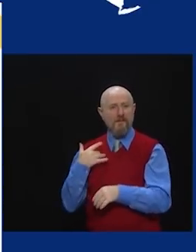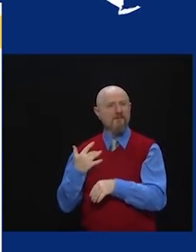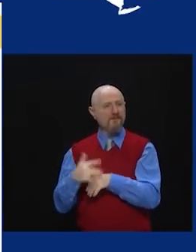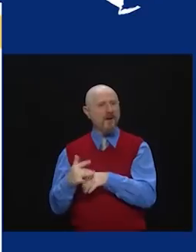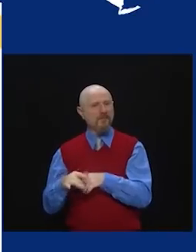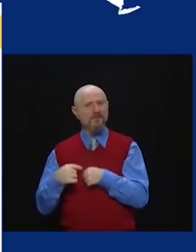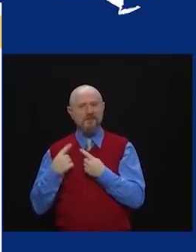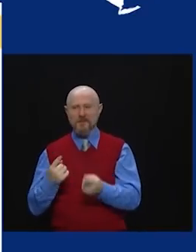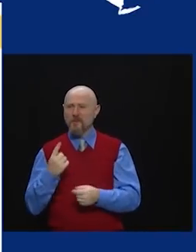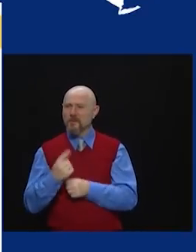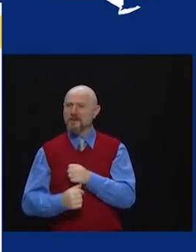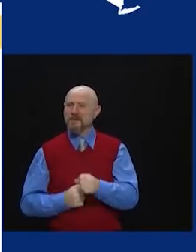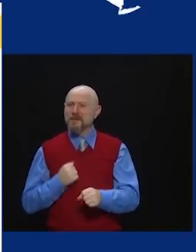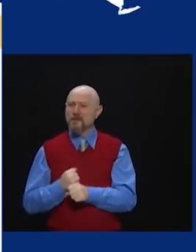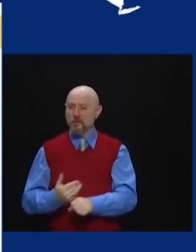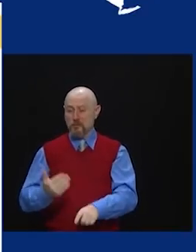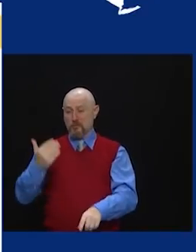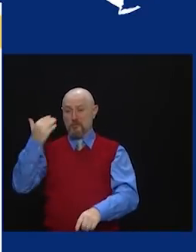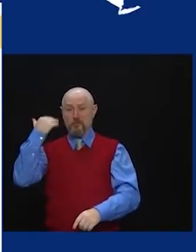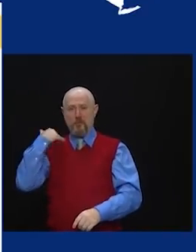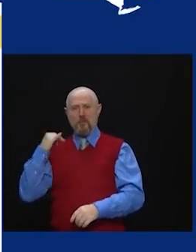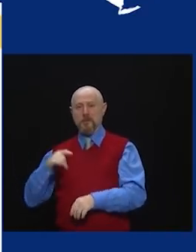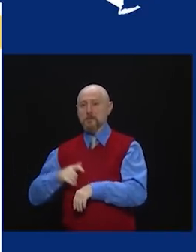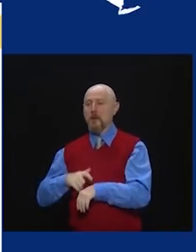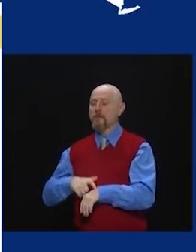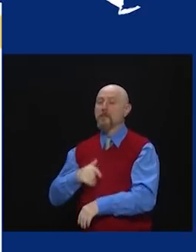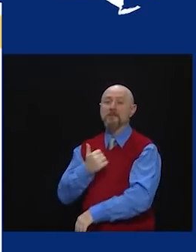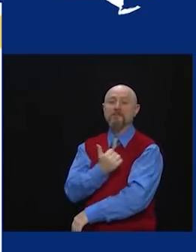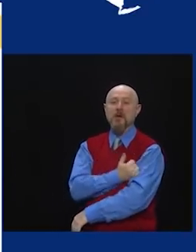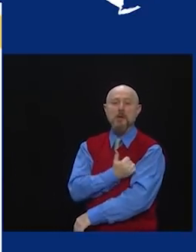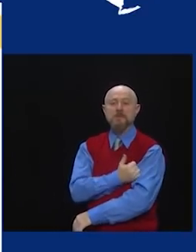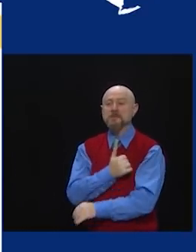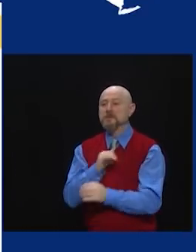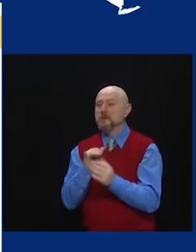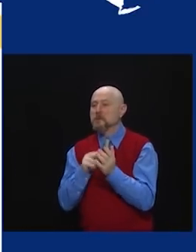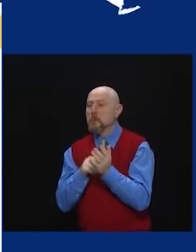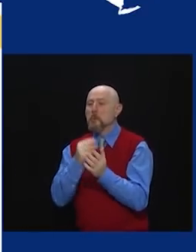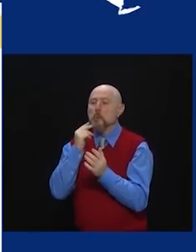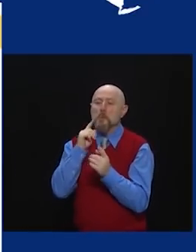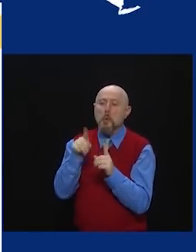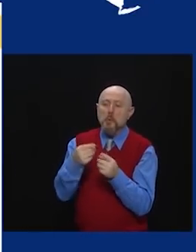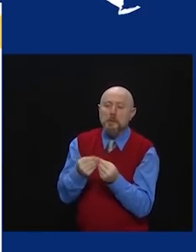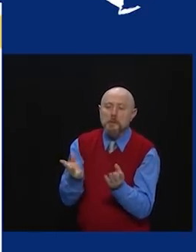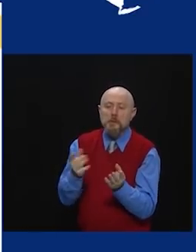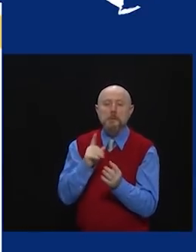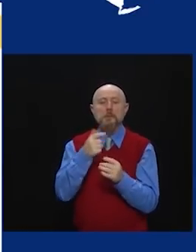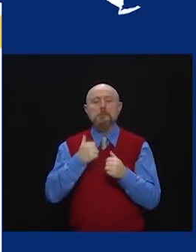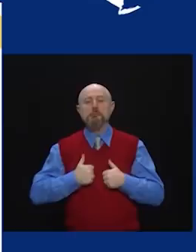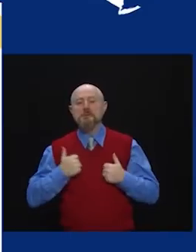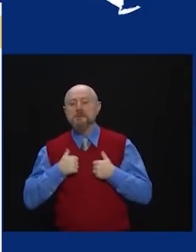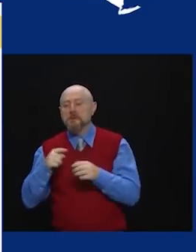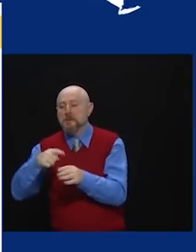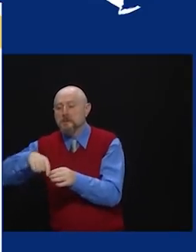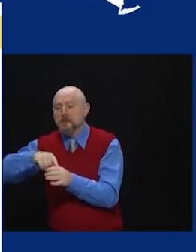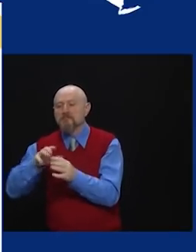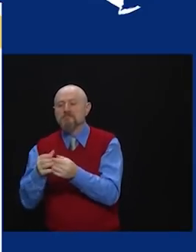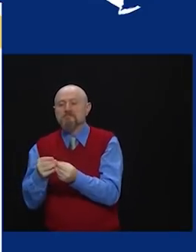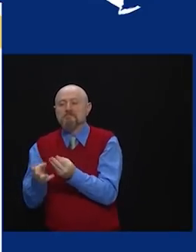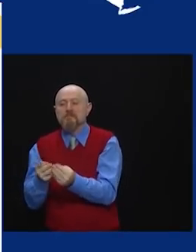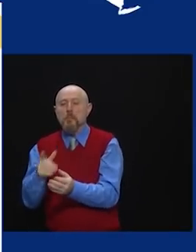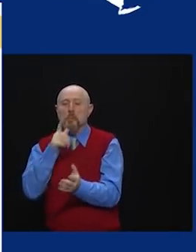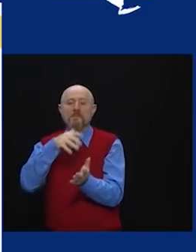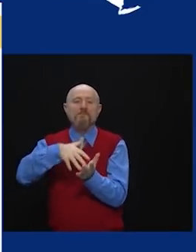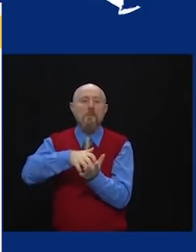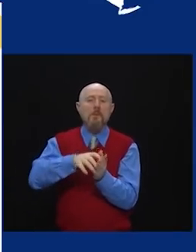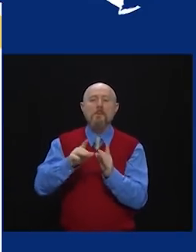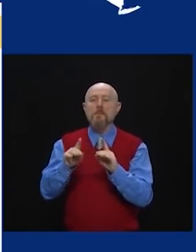year ago, we were vaccinating people in nursing homes and in congregate settings, the most vulnerable people among us. We wanted to make sure they're vaccinated